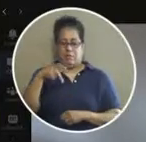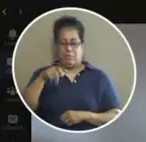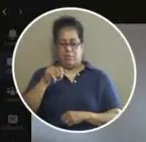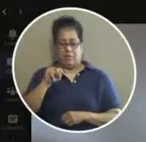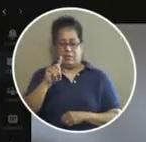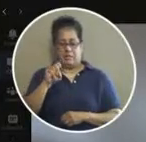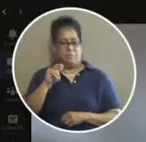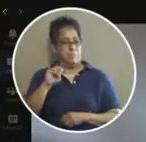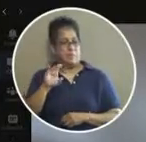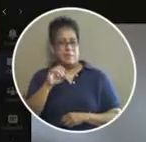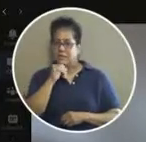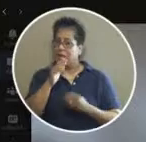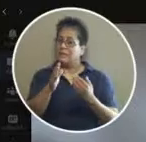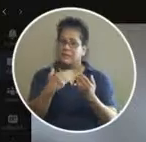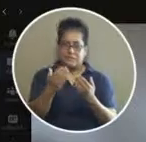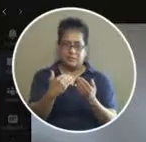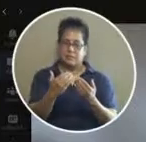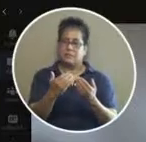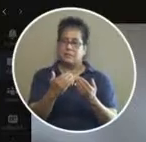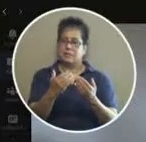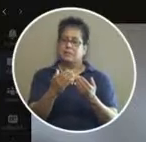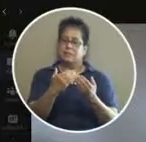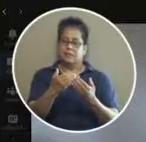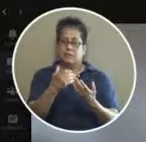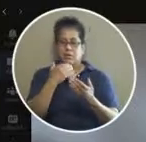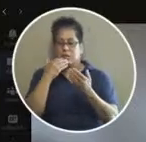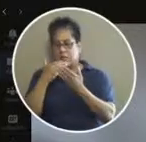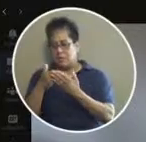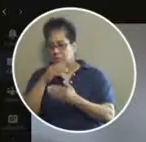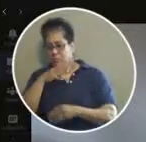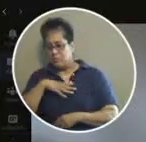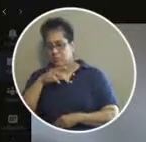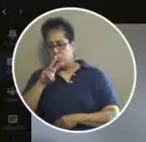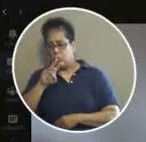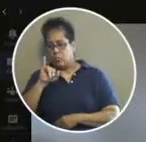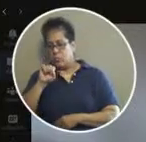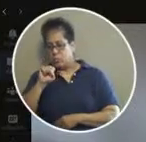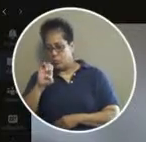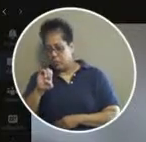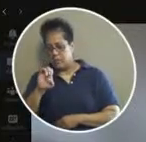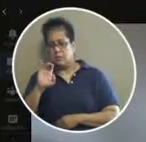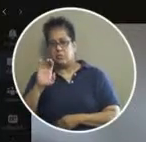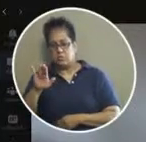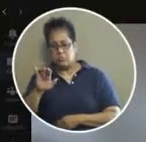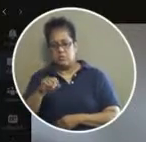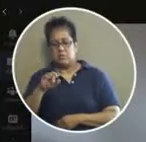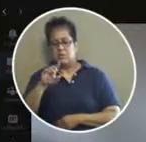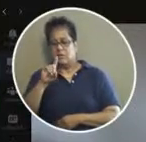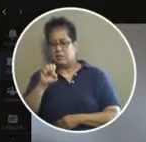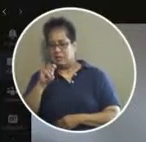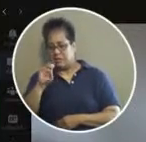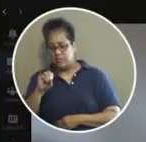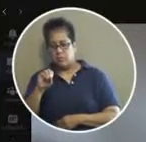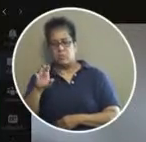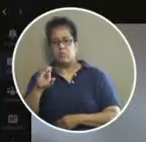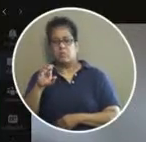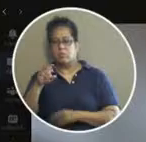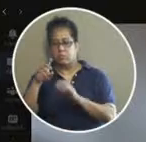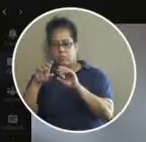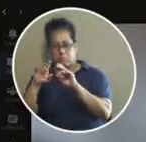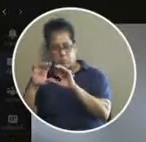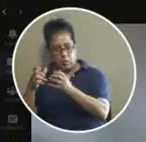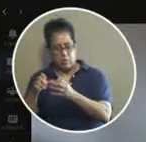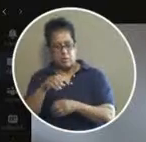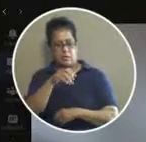it hasn't been easy. I want to thank Ms. Weiss of all the things that she's doing. the Democratic Party, the Republican Party